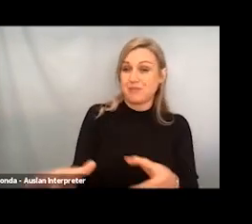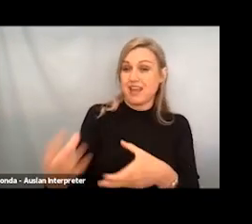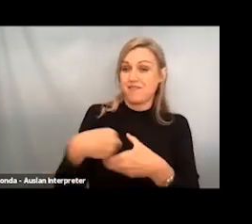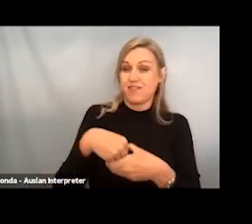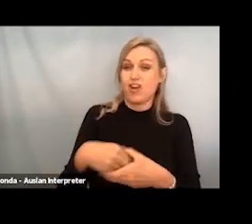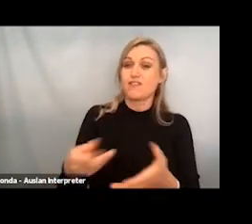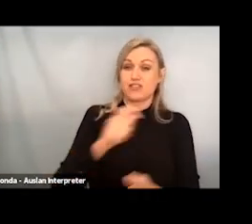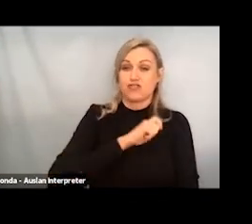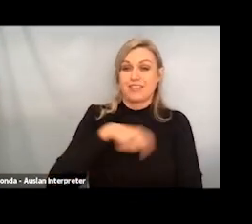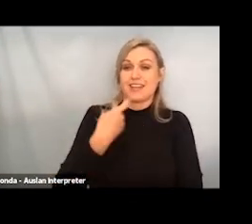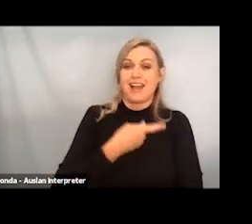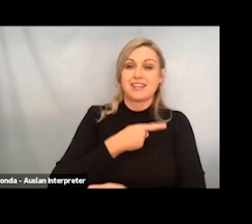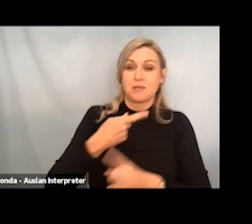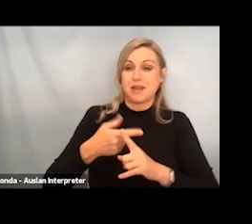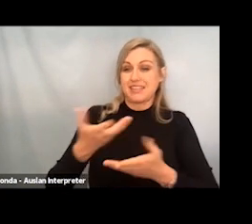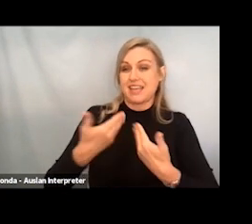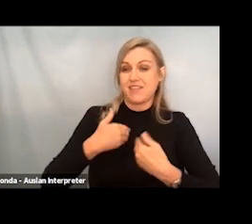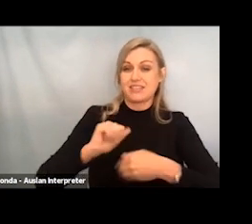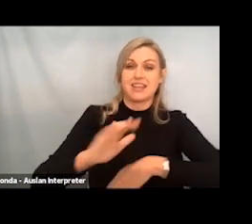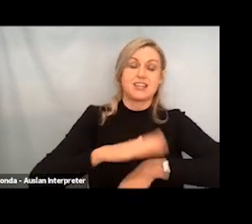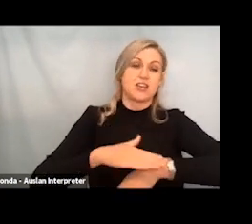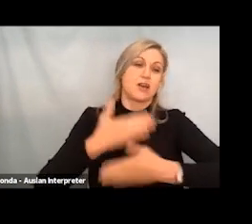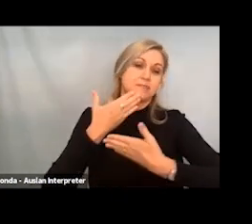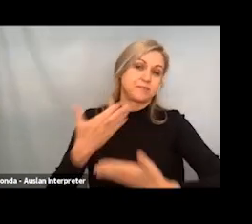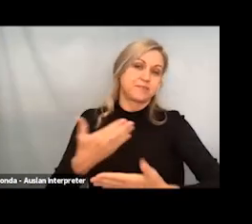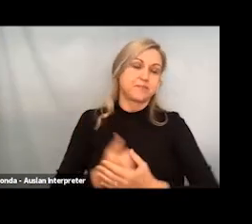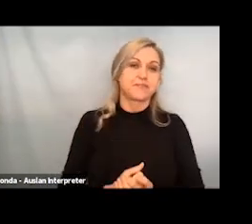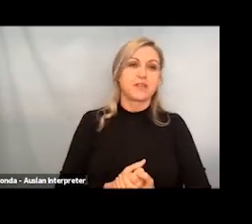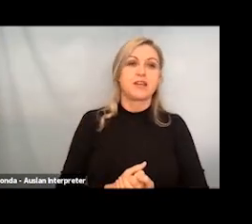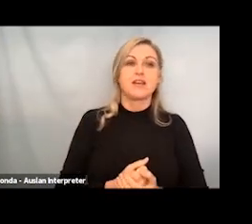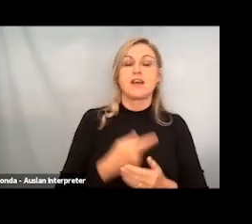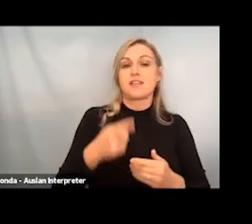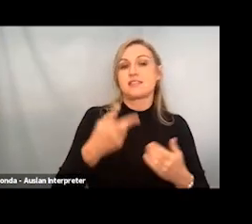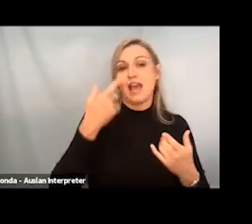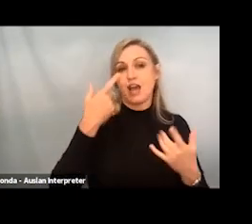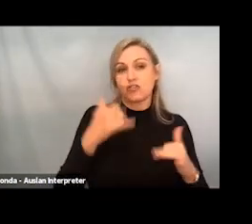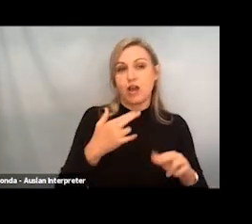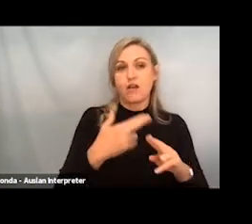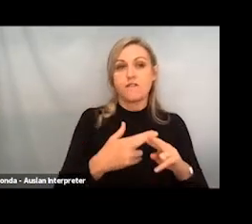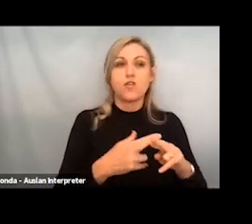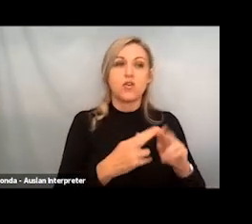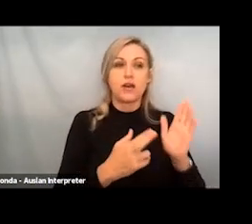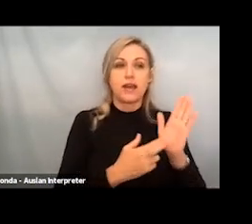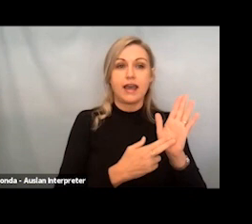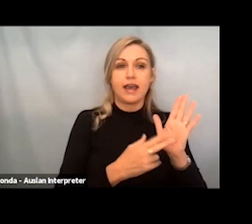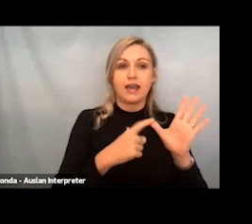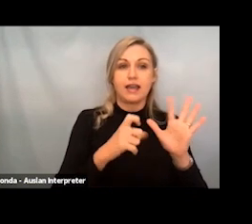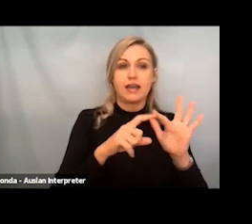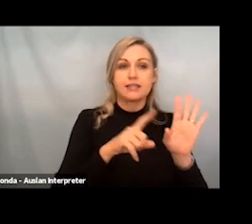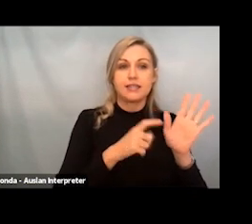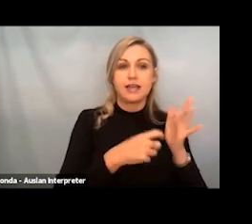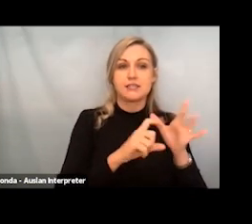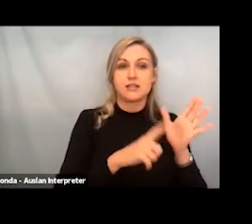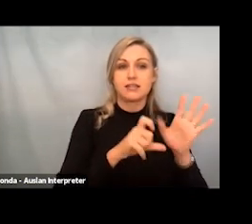trust. So this is a trial of N-acetylcysteine, 2.4 grams per day over 12